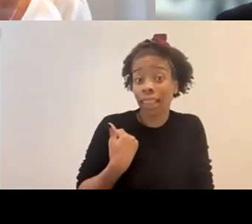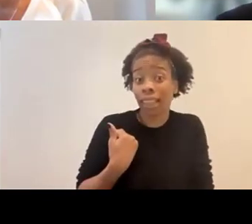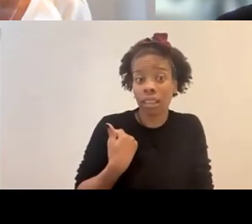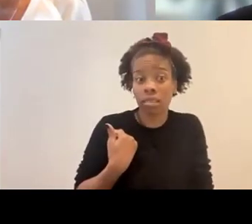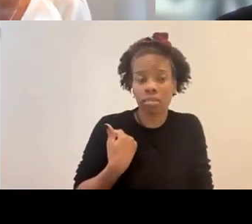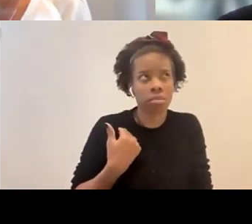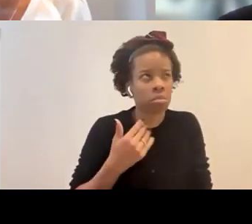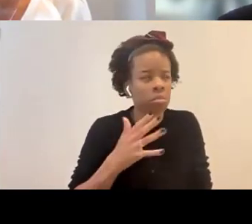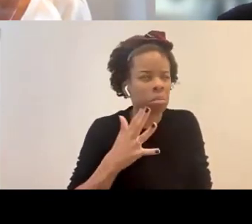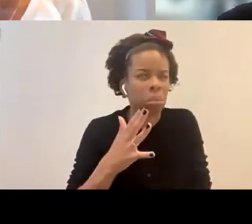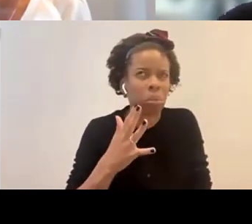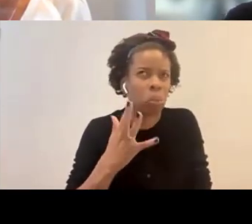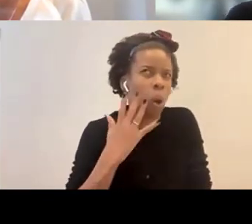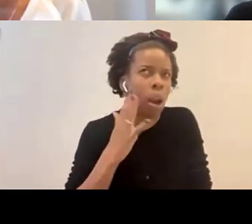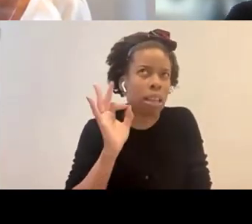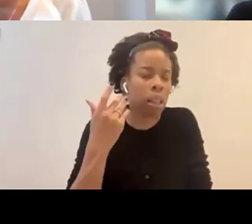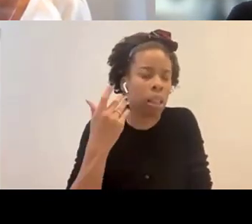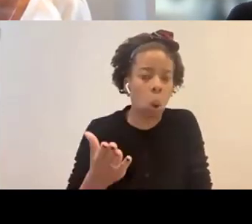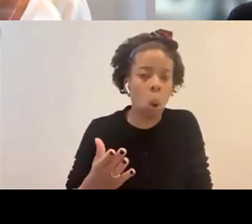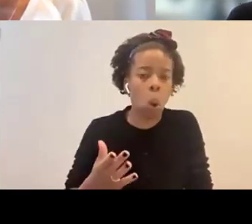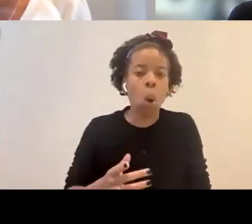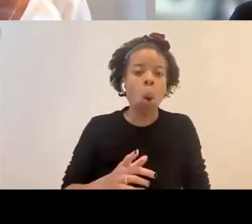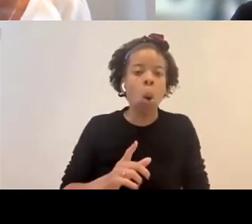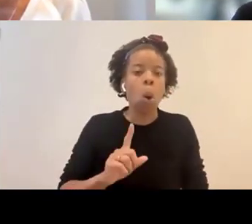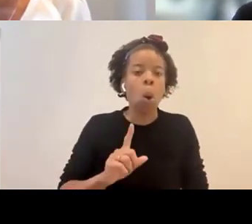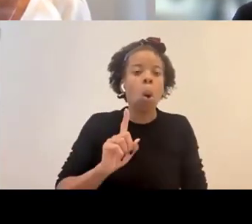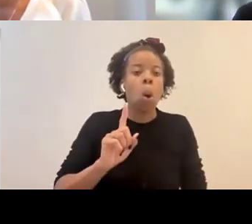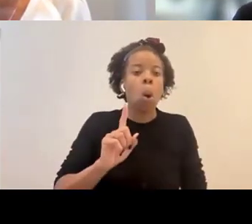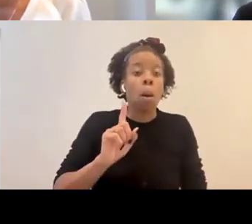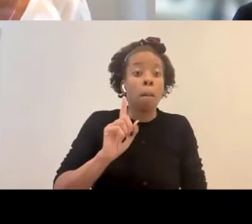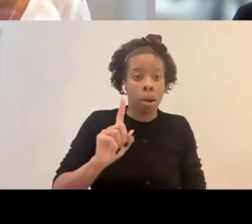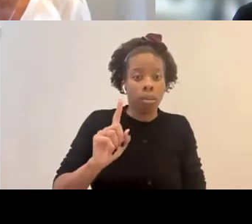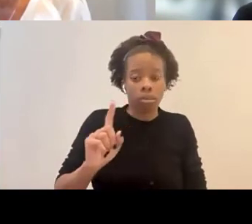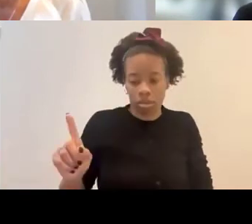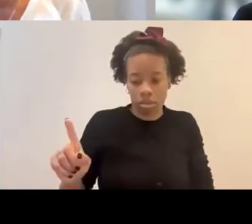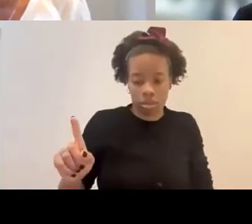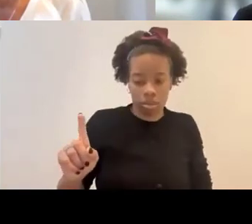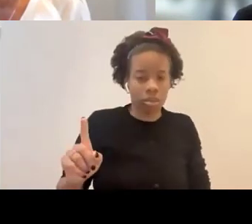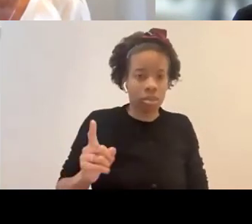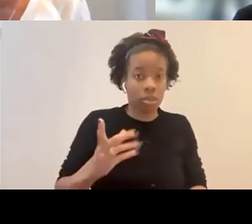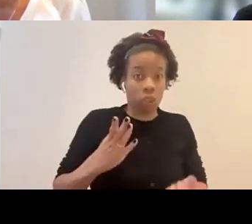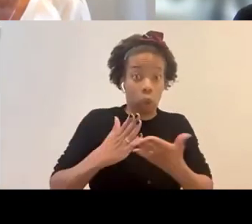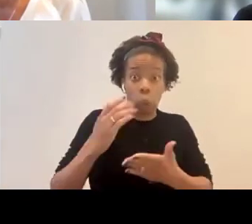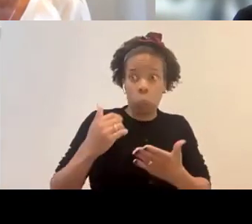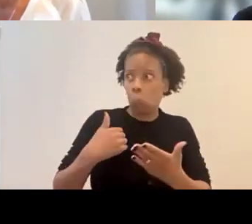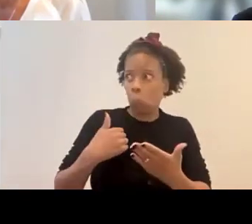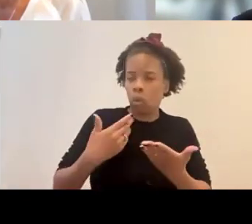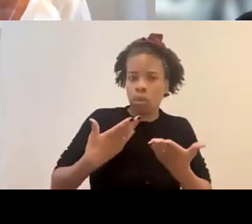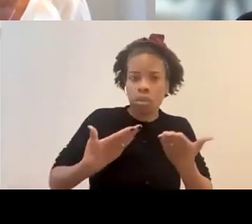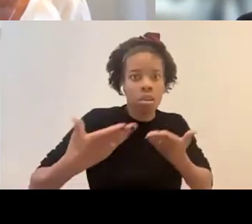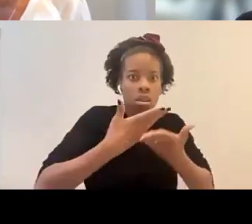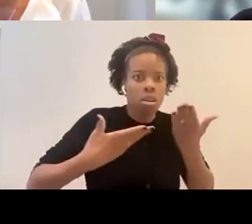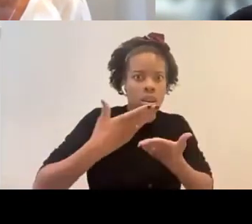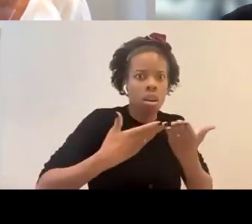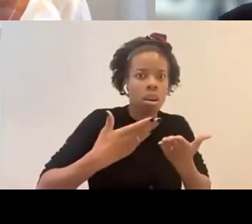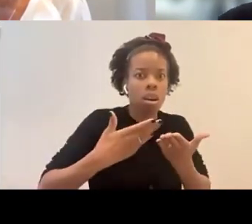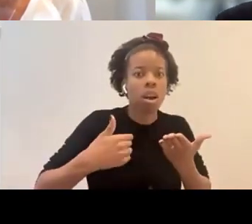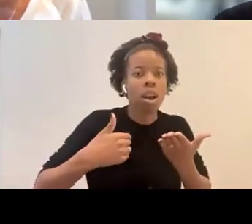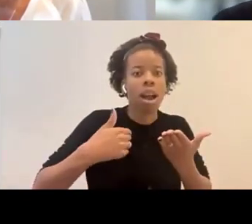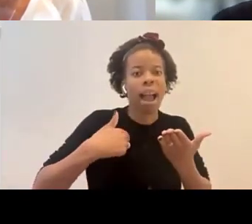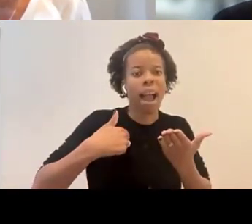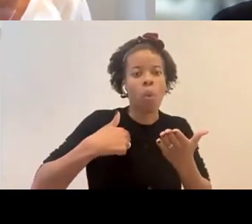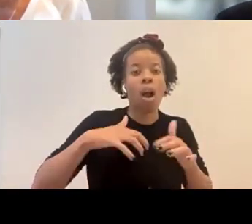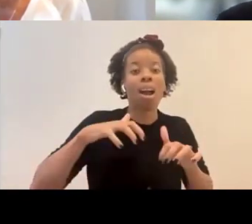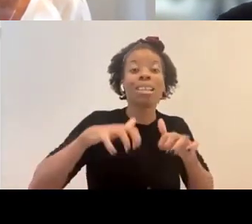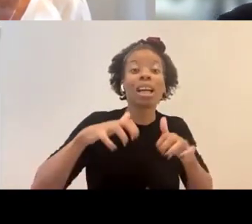I'm not sure exactly when, but in this period of racial reckoning that our Secretary General and Secretary